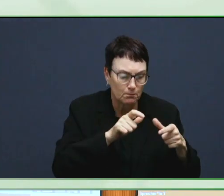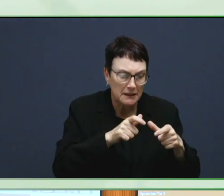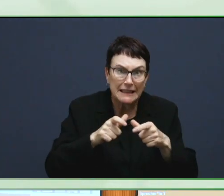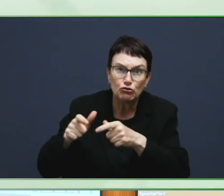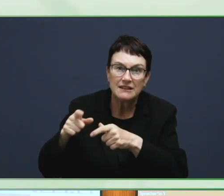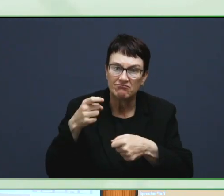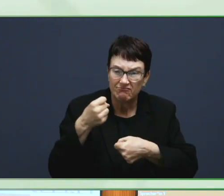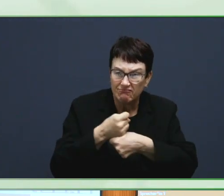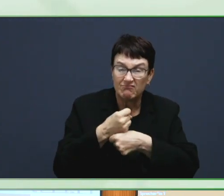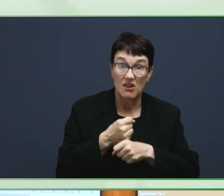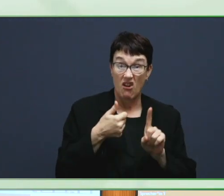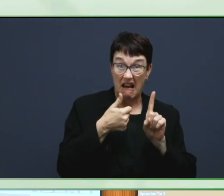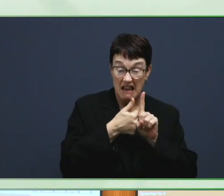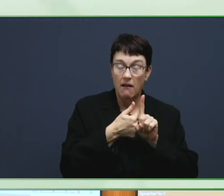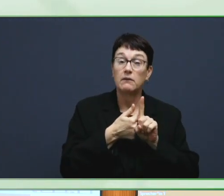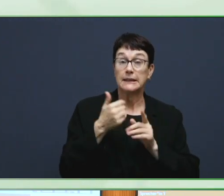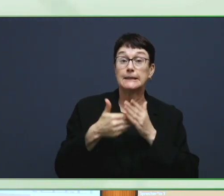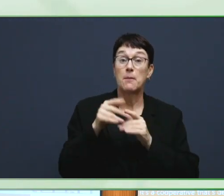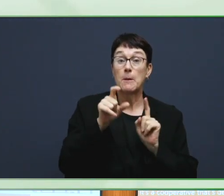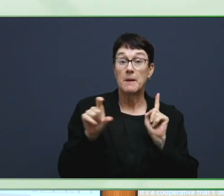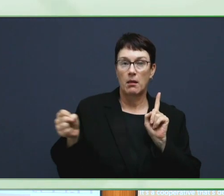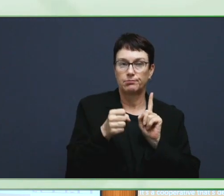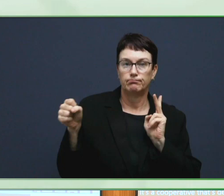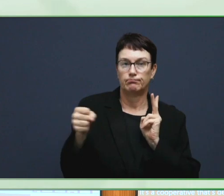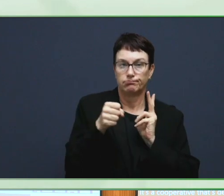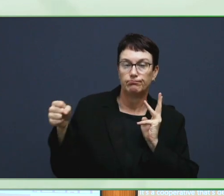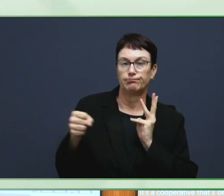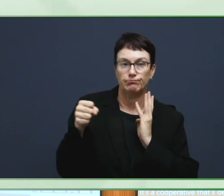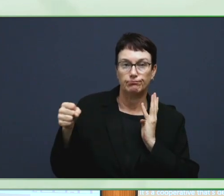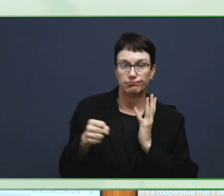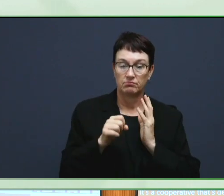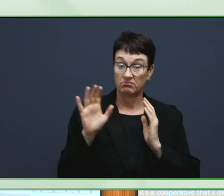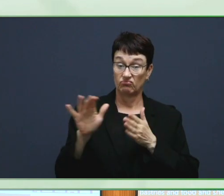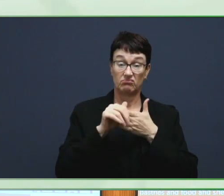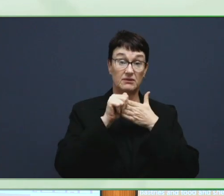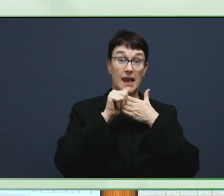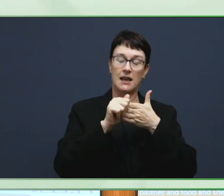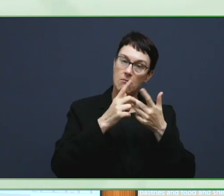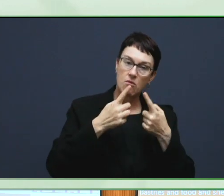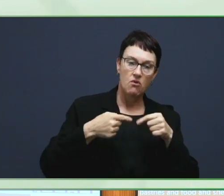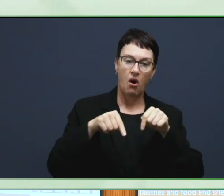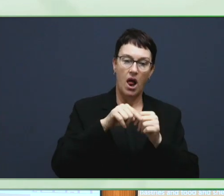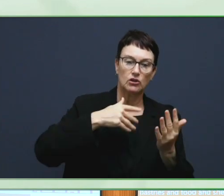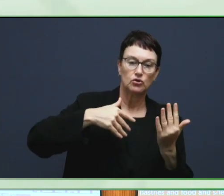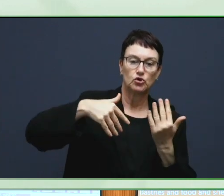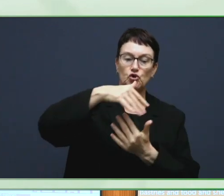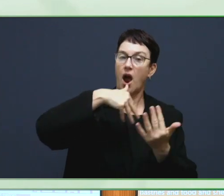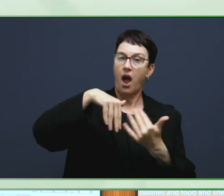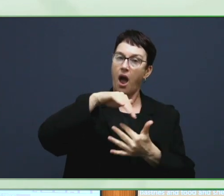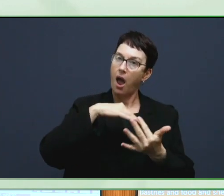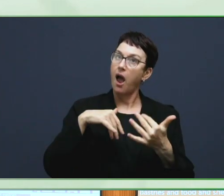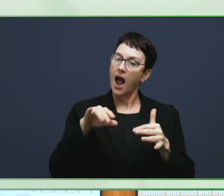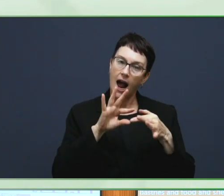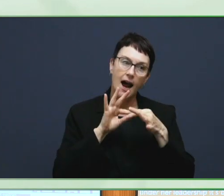herself. Under her leadership, it's become a model of social entrepreneurship that not only generates employment, but also